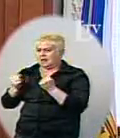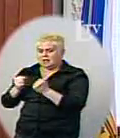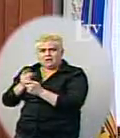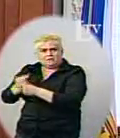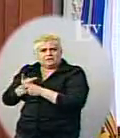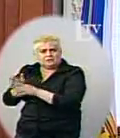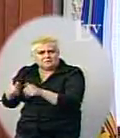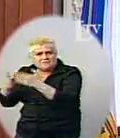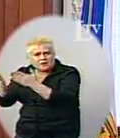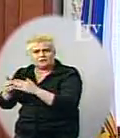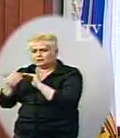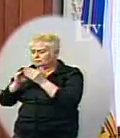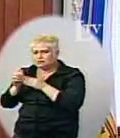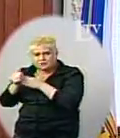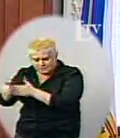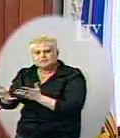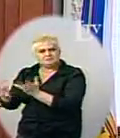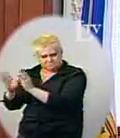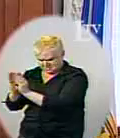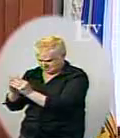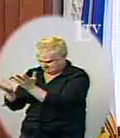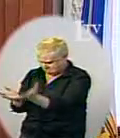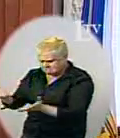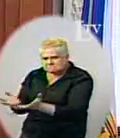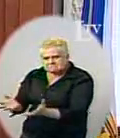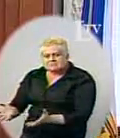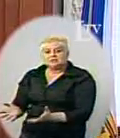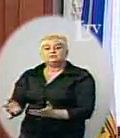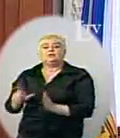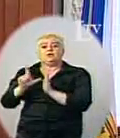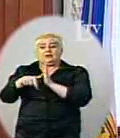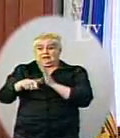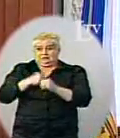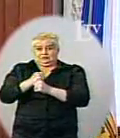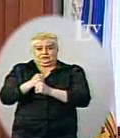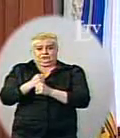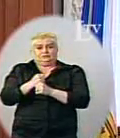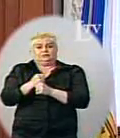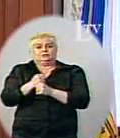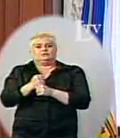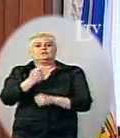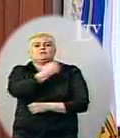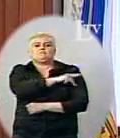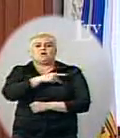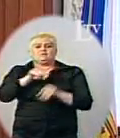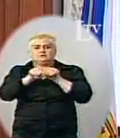leaders. Later this year, the province will release the first strategy to